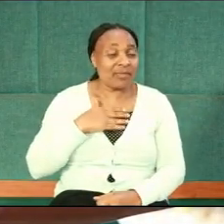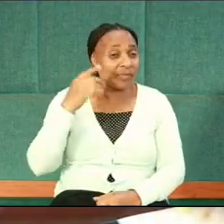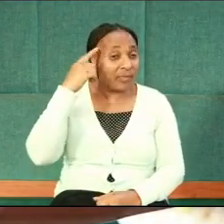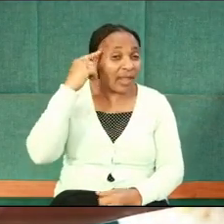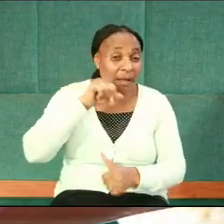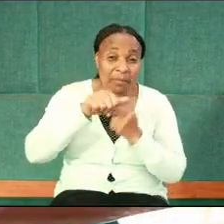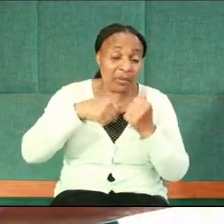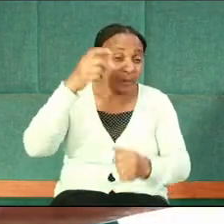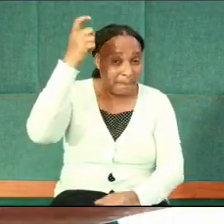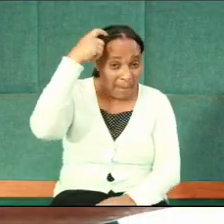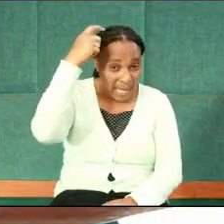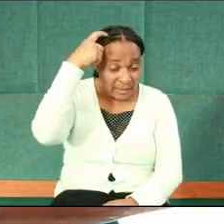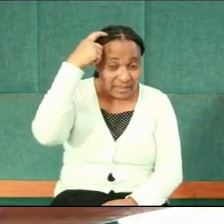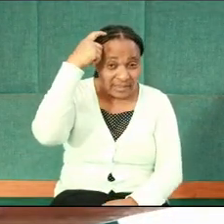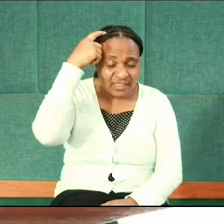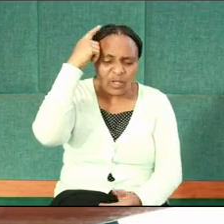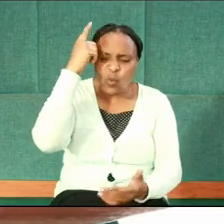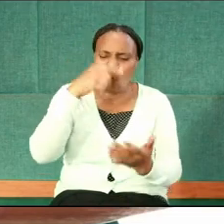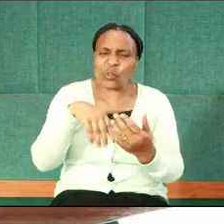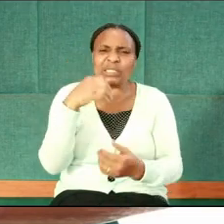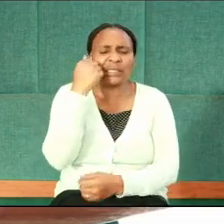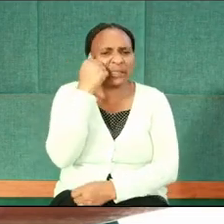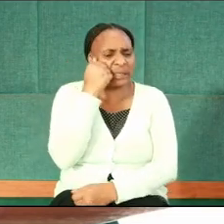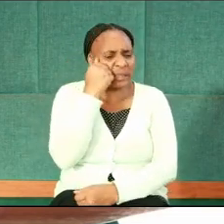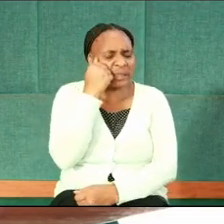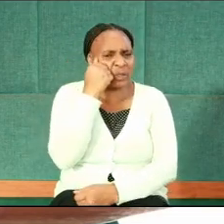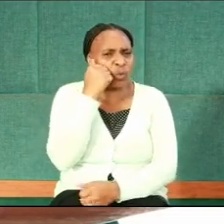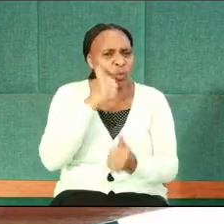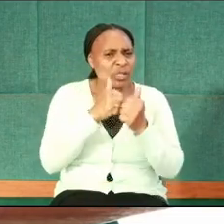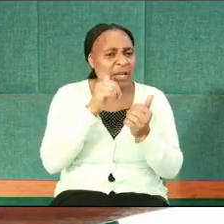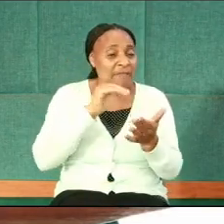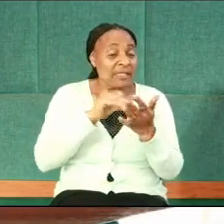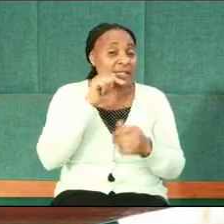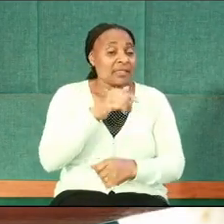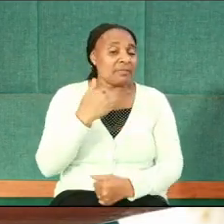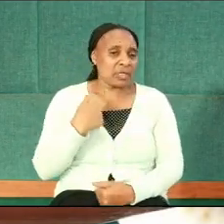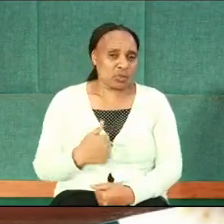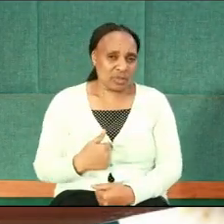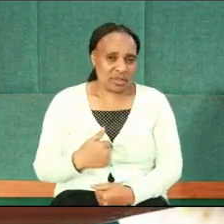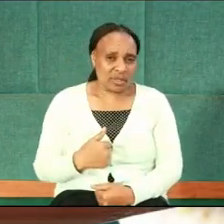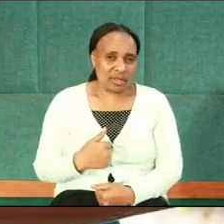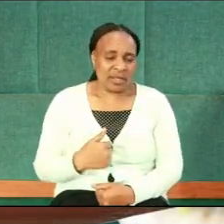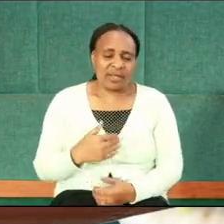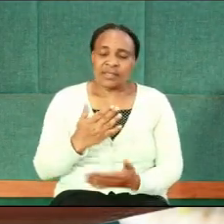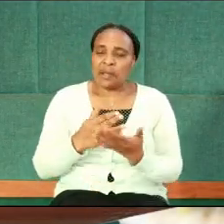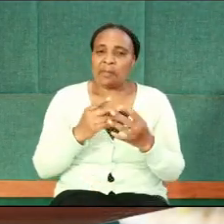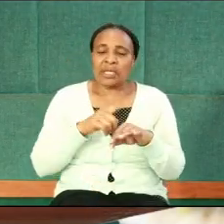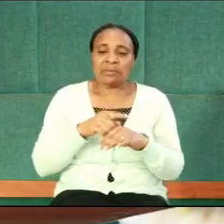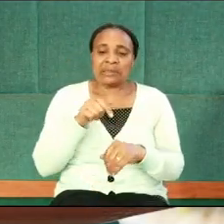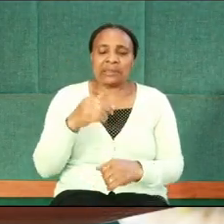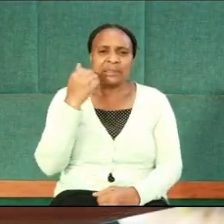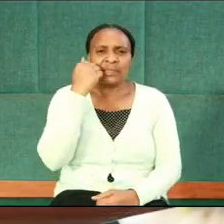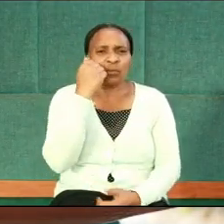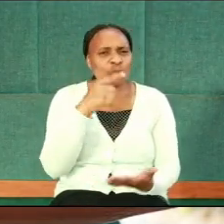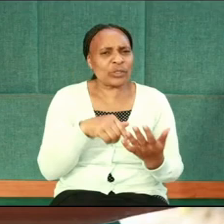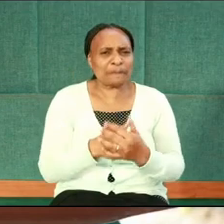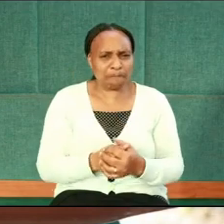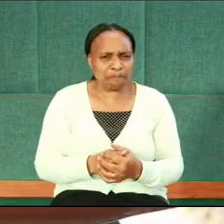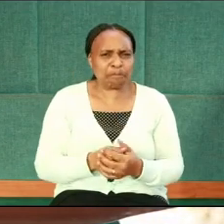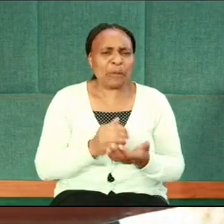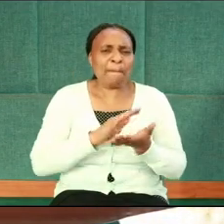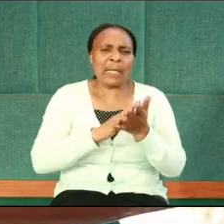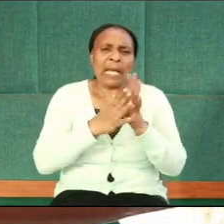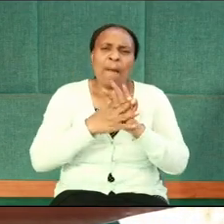Think about what this disease now has actually caused. And sometimes these diseases, they